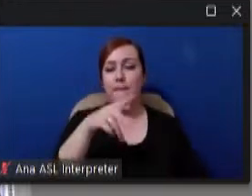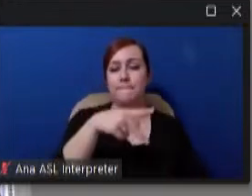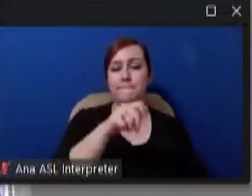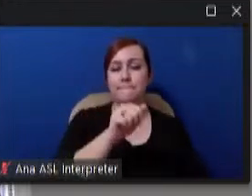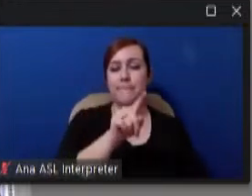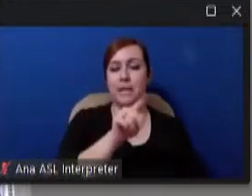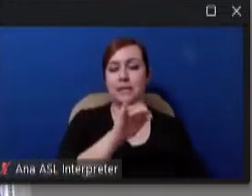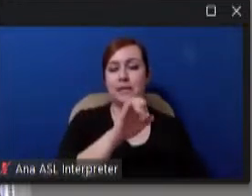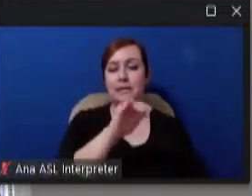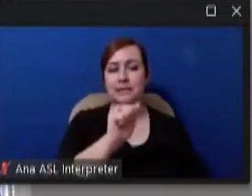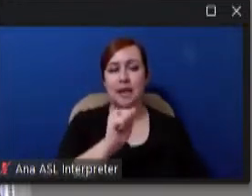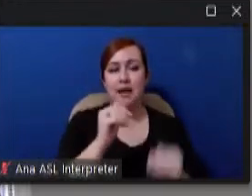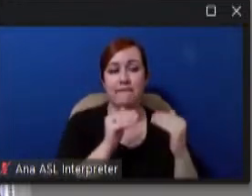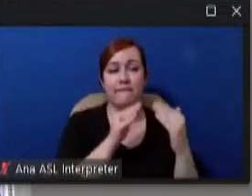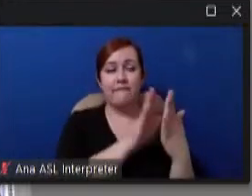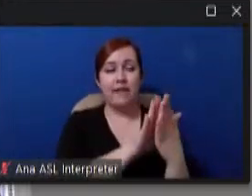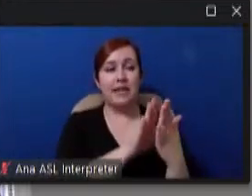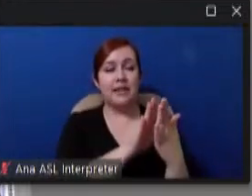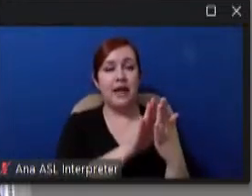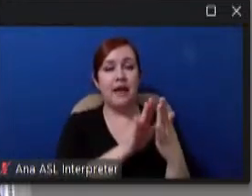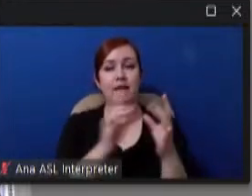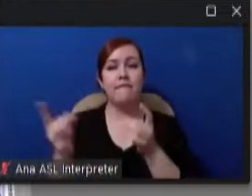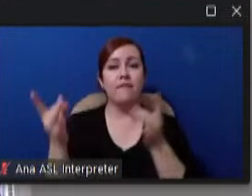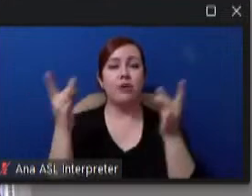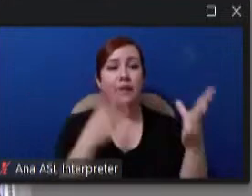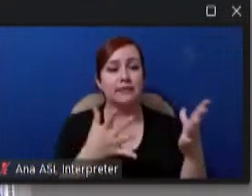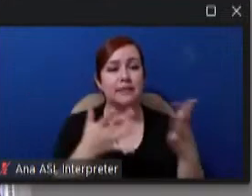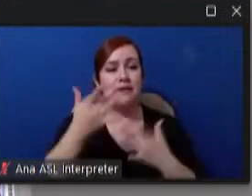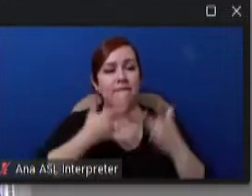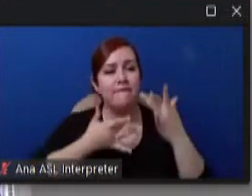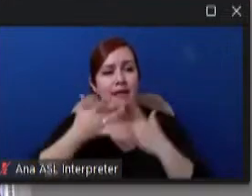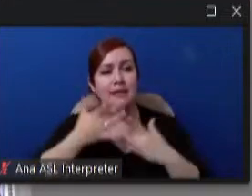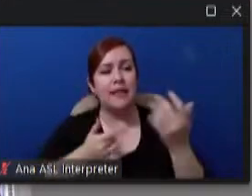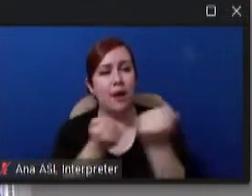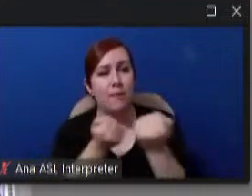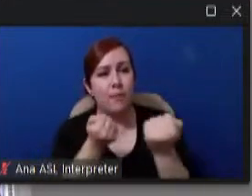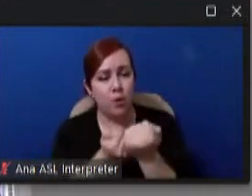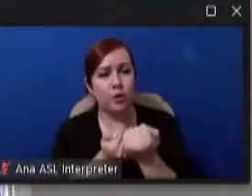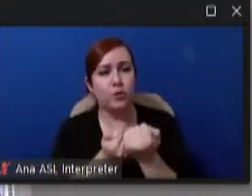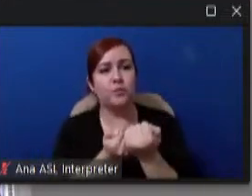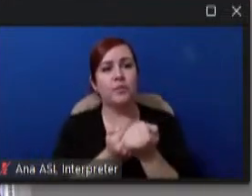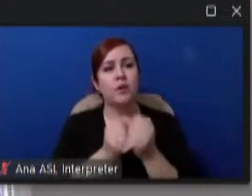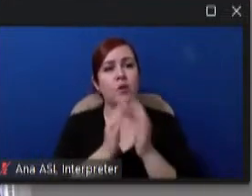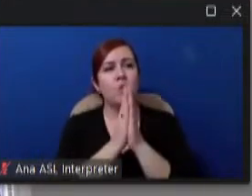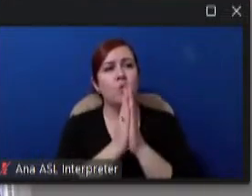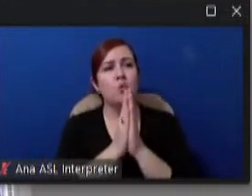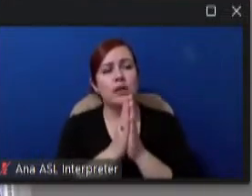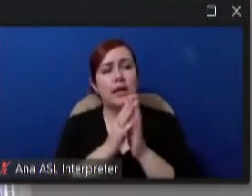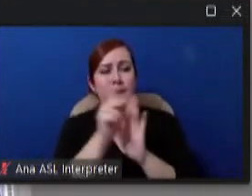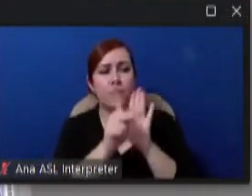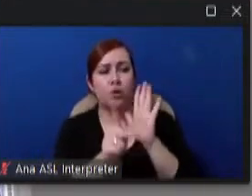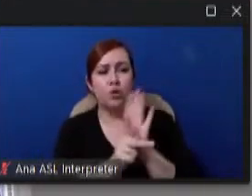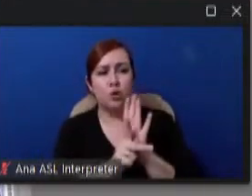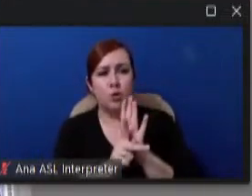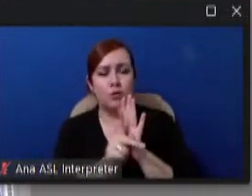Patricia, a mother with a disability who faces violence, a lack of support,